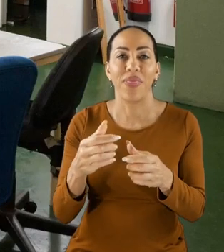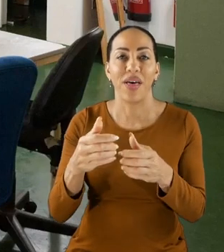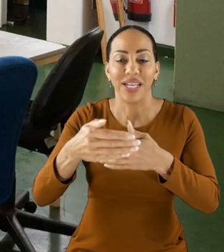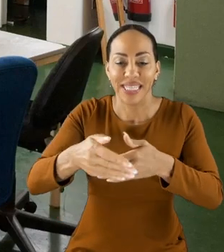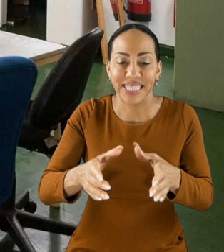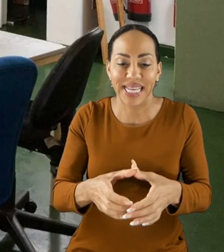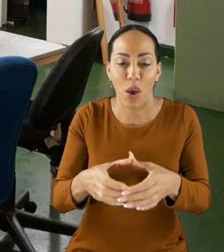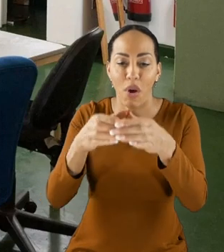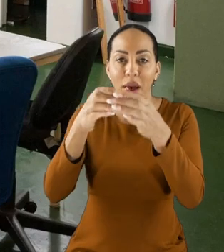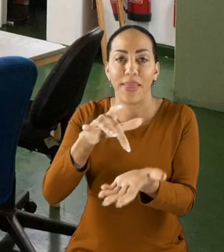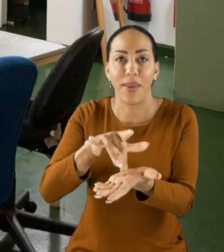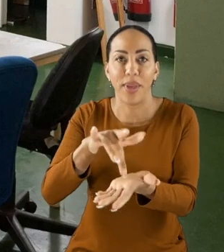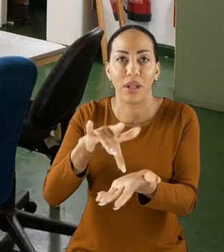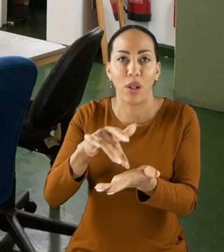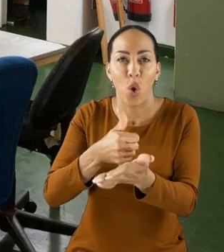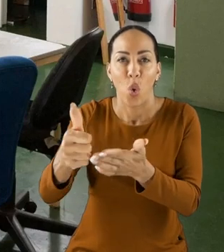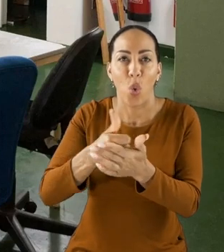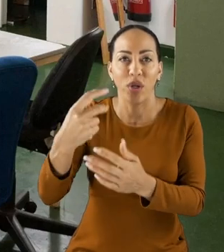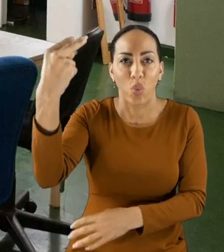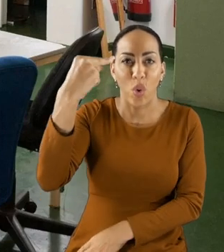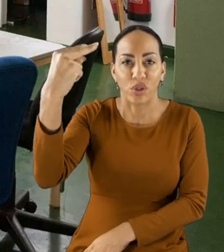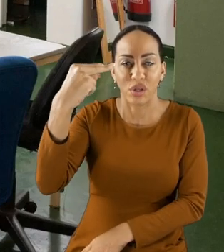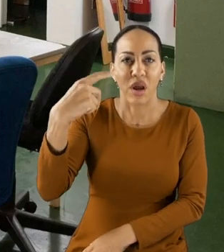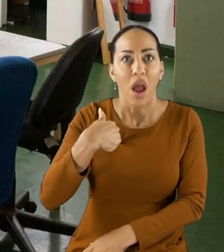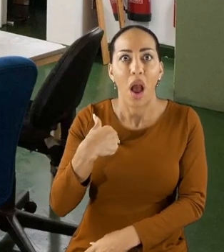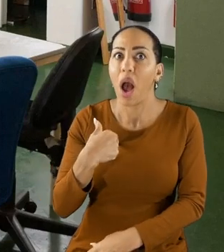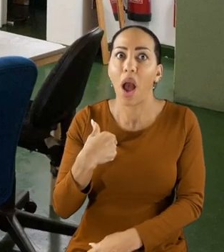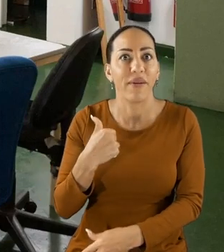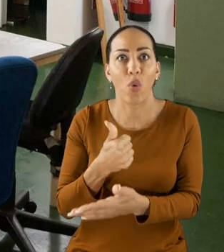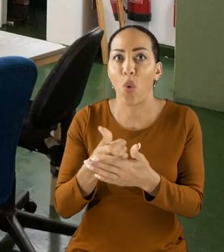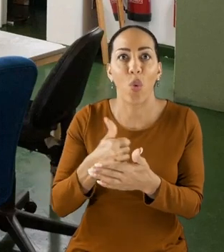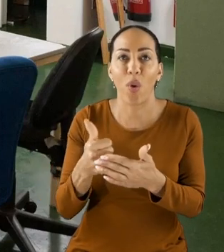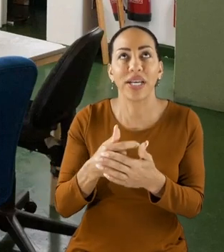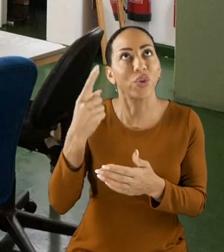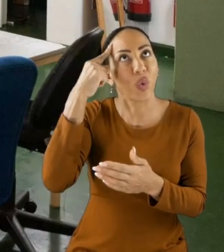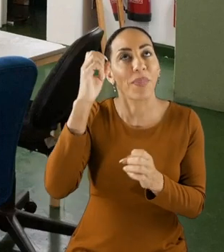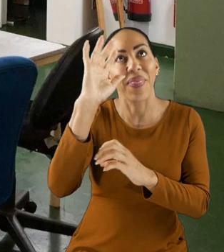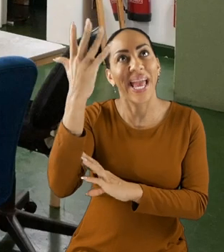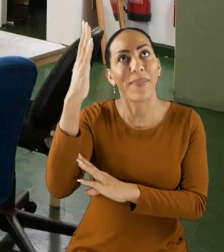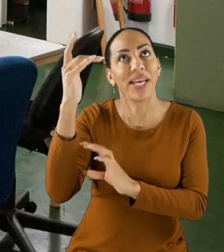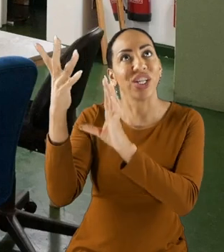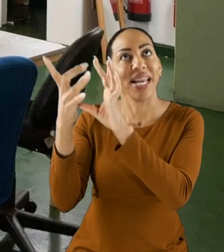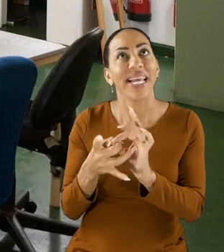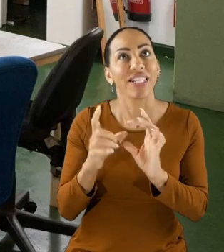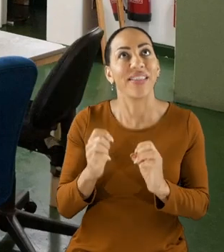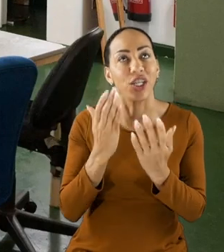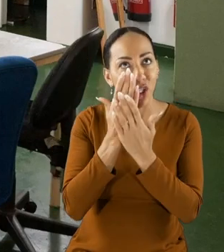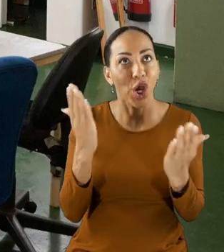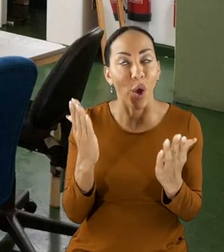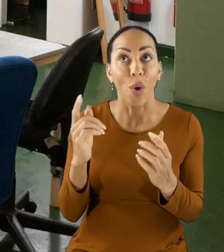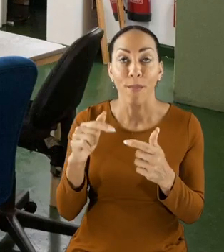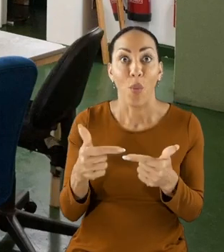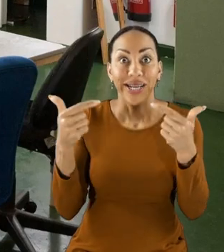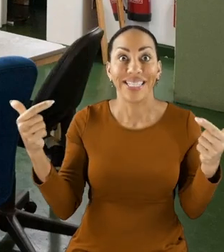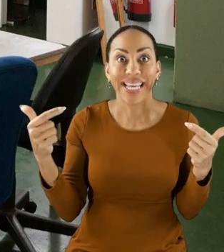know. Yeah. And that's an image that I've always associated strongly with the show. Mm. And I feel like this might be a way of